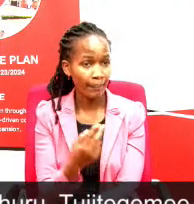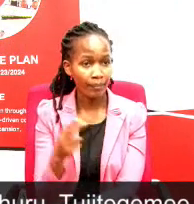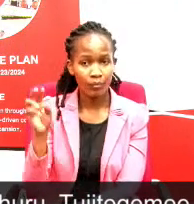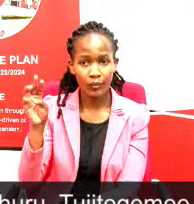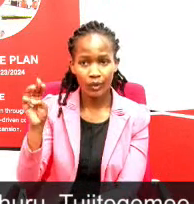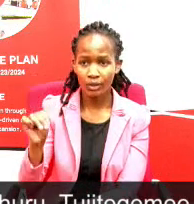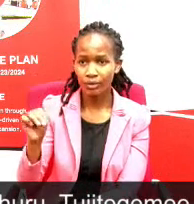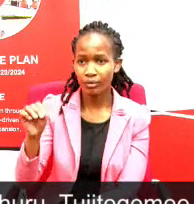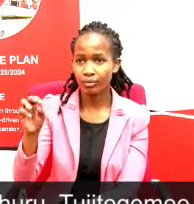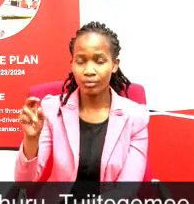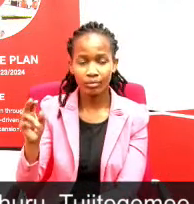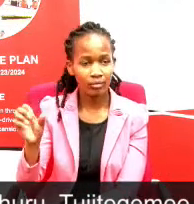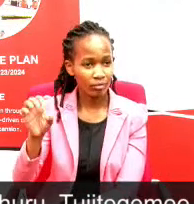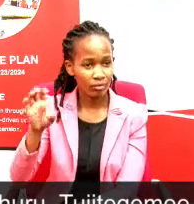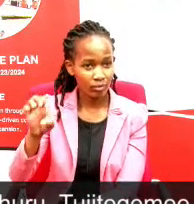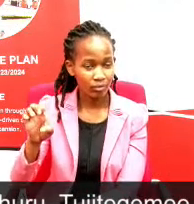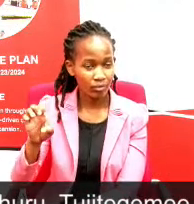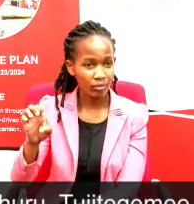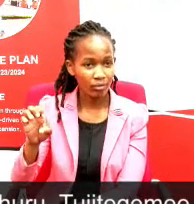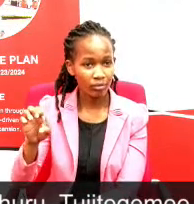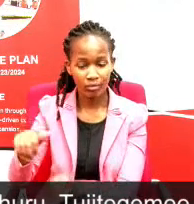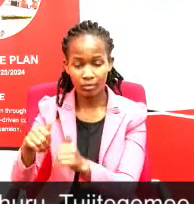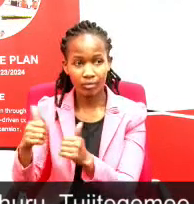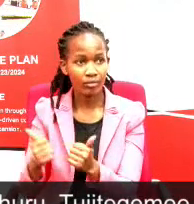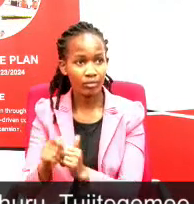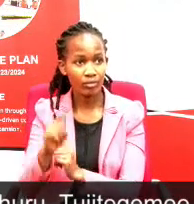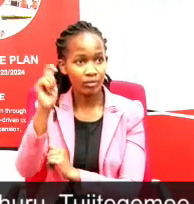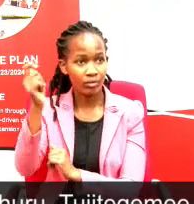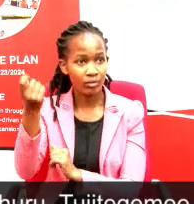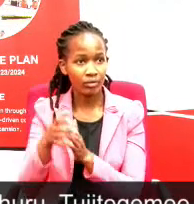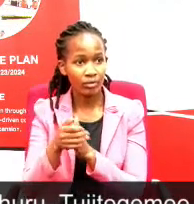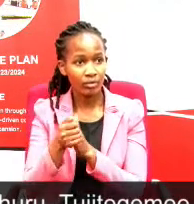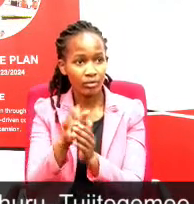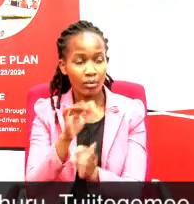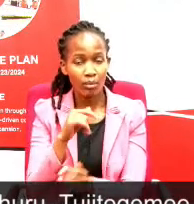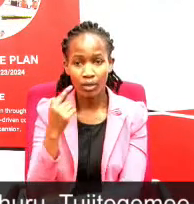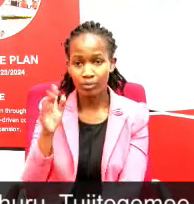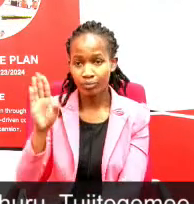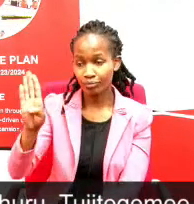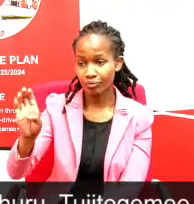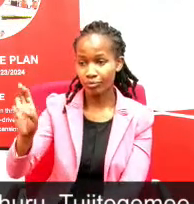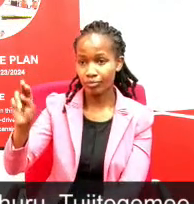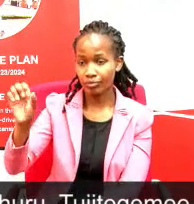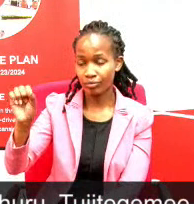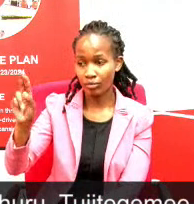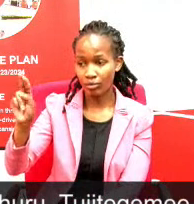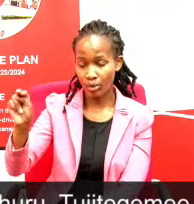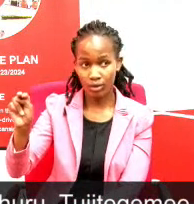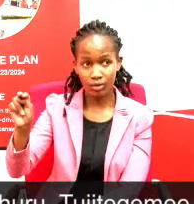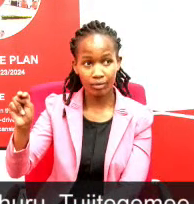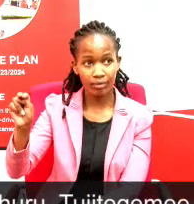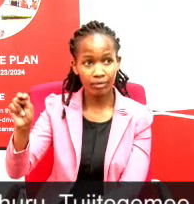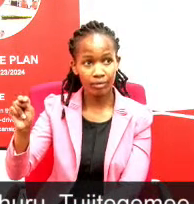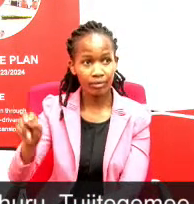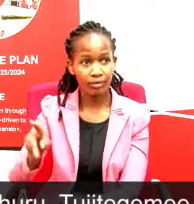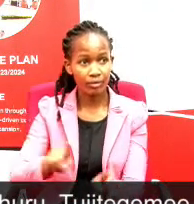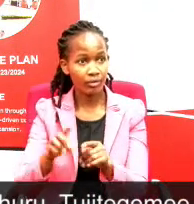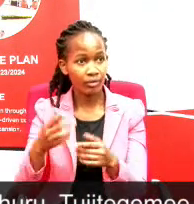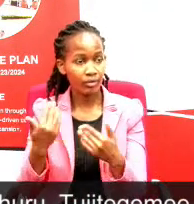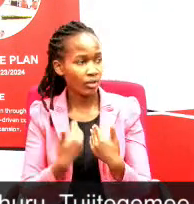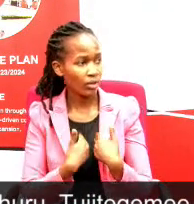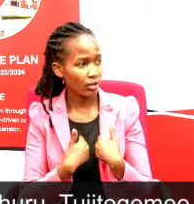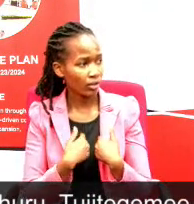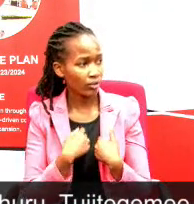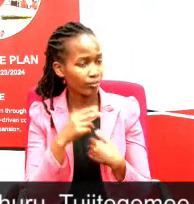MSME Alliance of Kenya, led by the chairman, Mr. Benson Mutahi. We also have